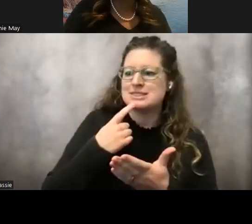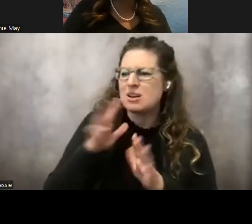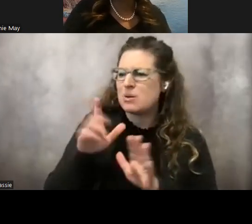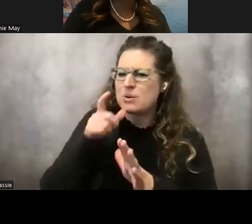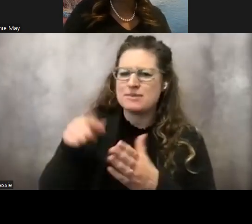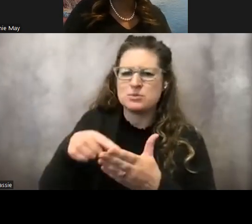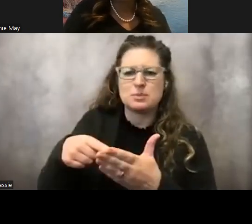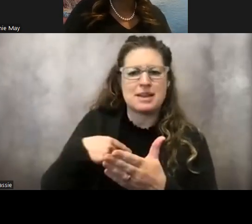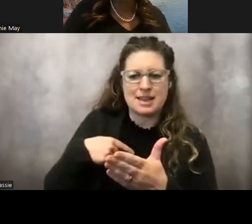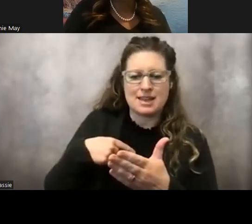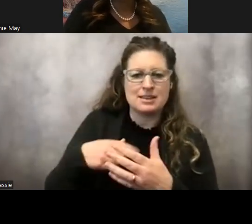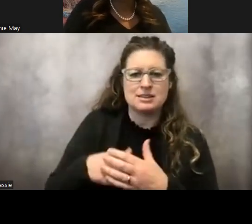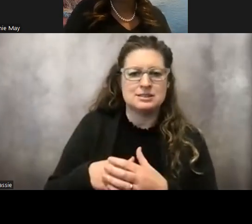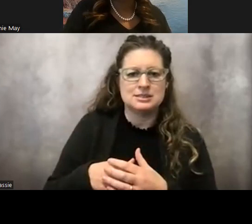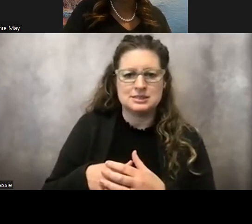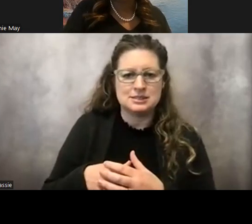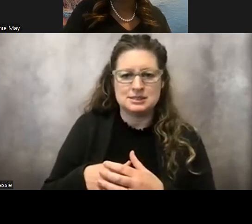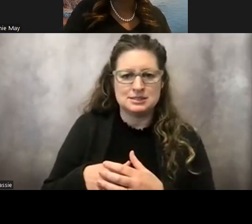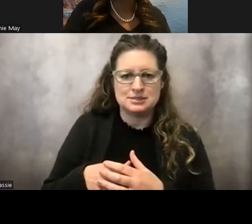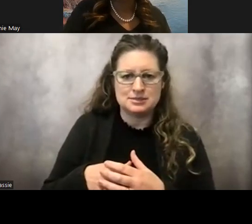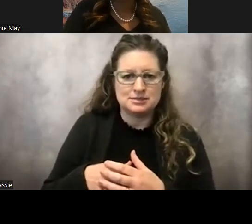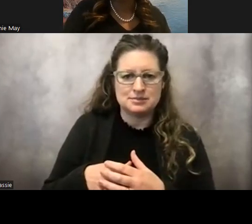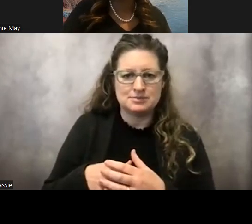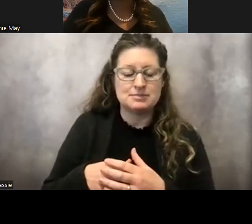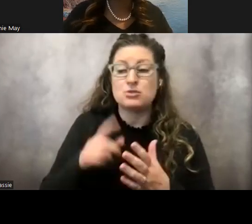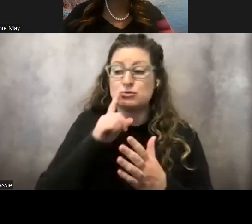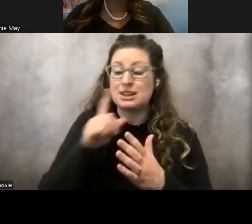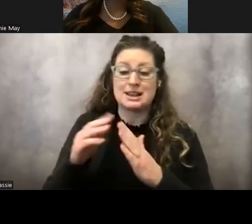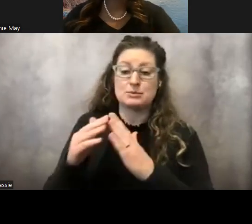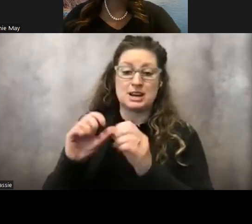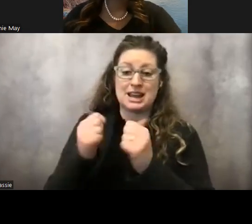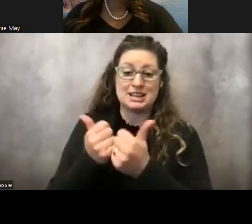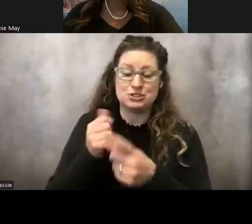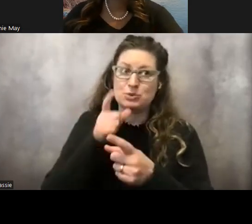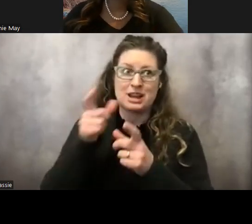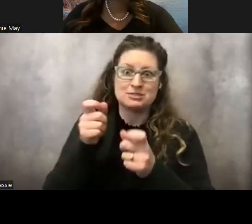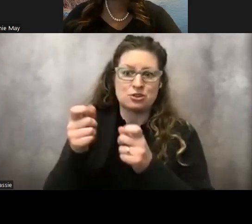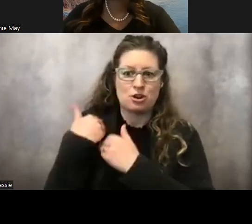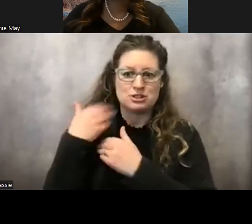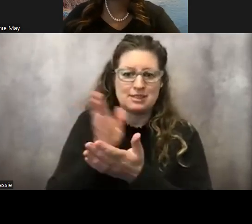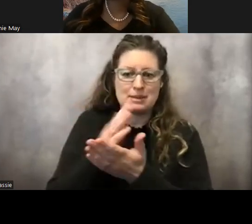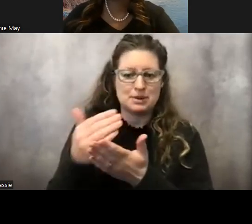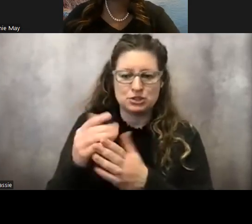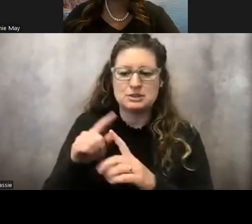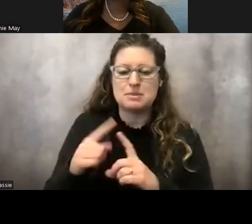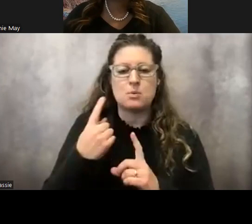And it wasn't the community agency that had the budget. And I remember sharing with that